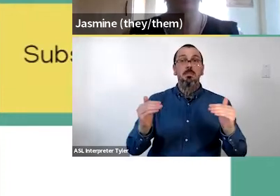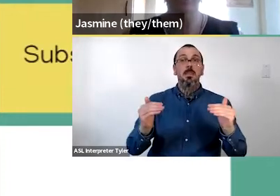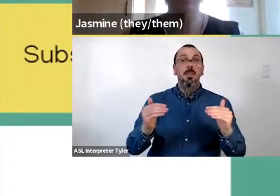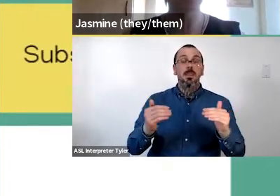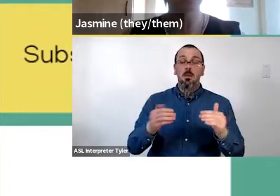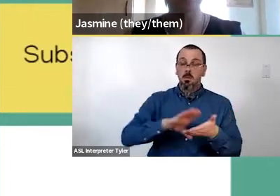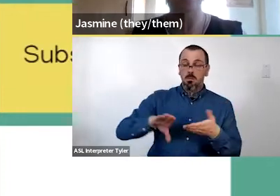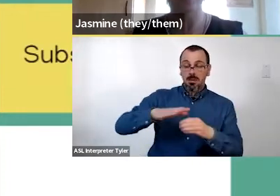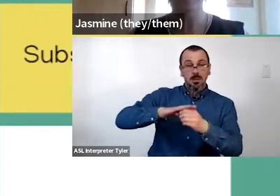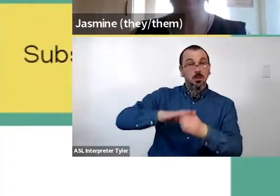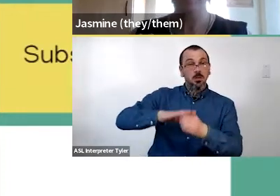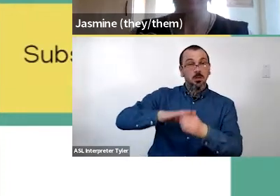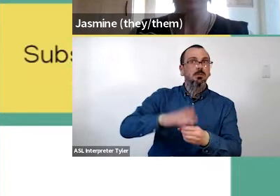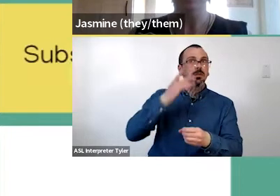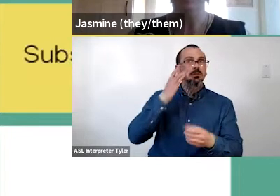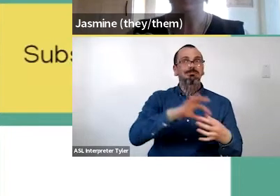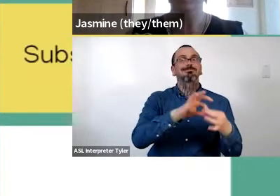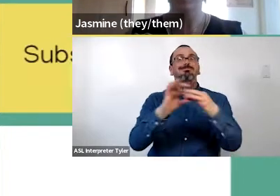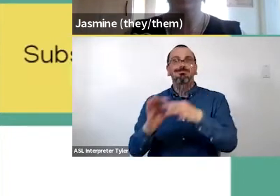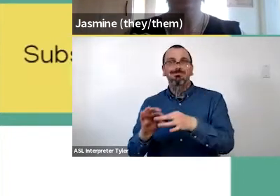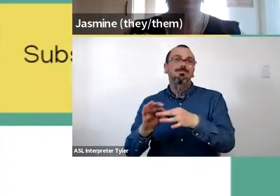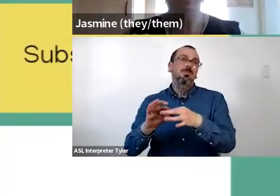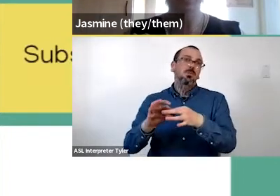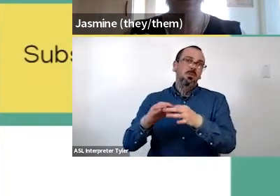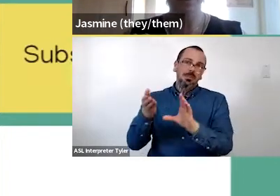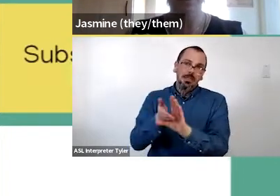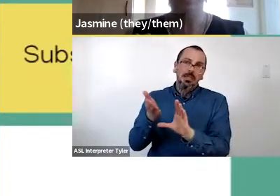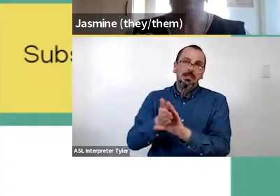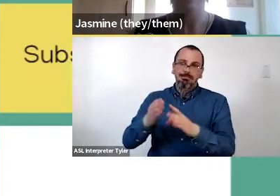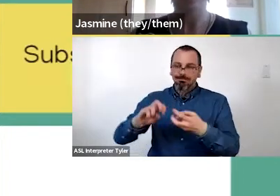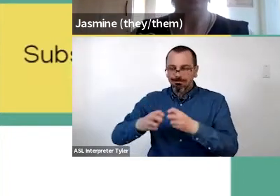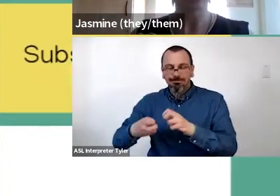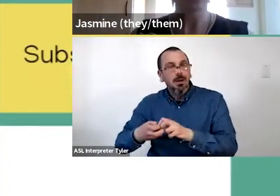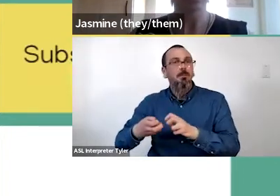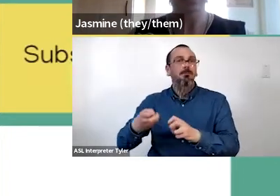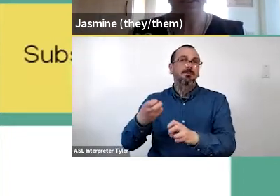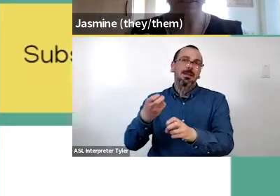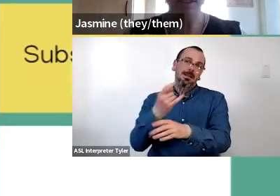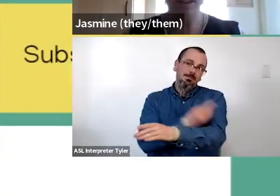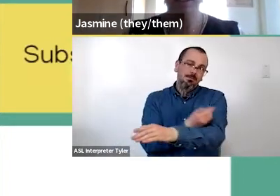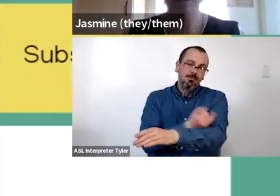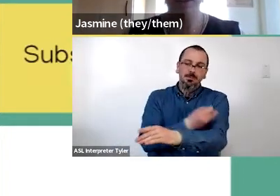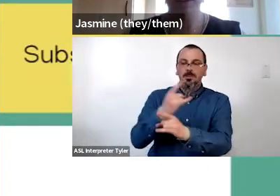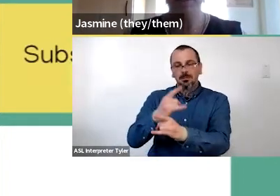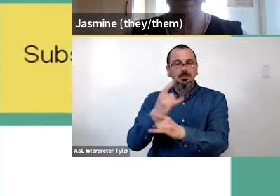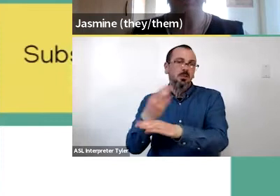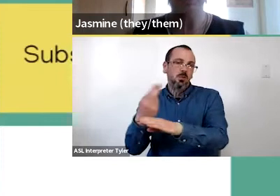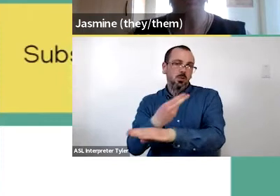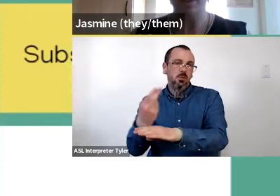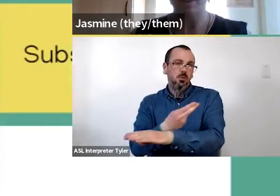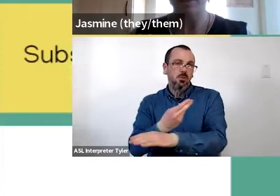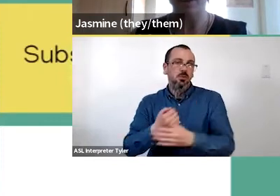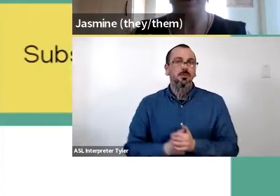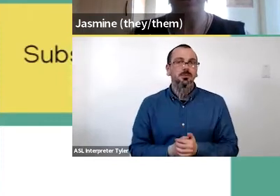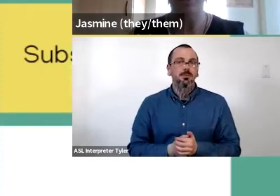psychological distress and substance use. So the more minority stress someone experienced, the more psychological distress they also experienced, and the